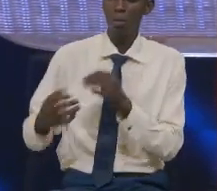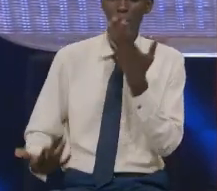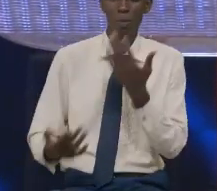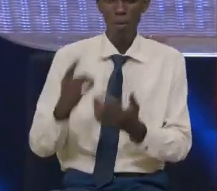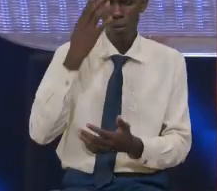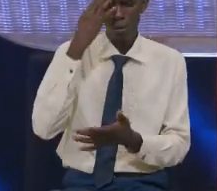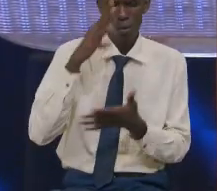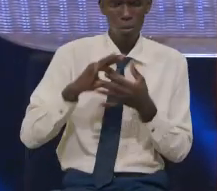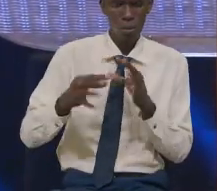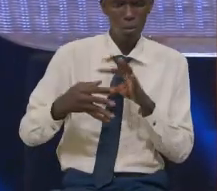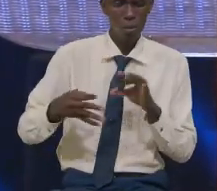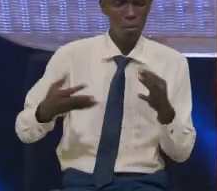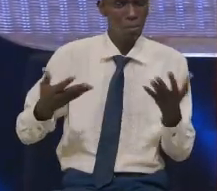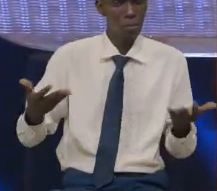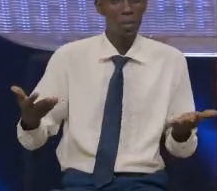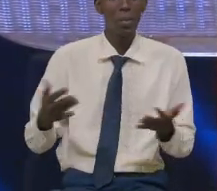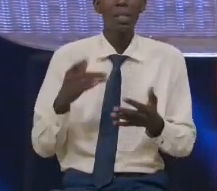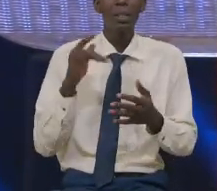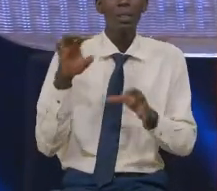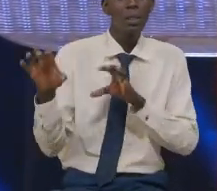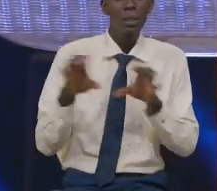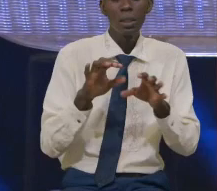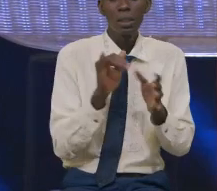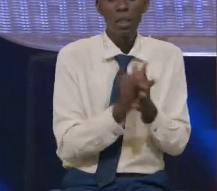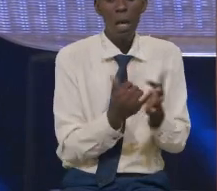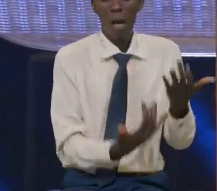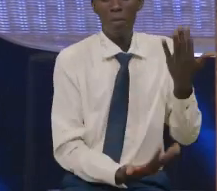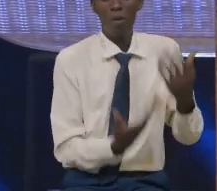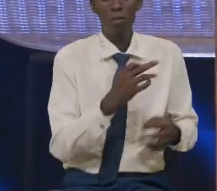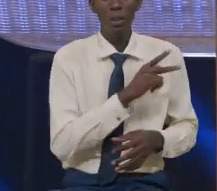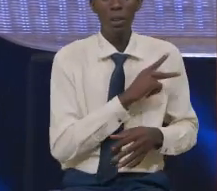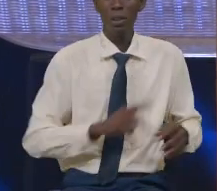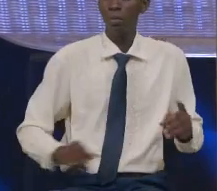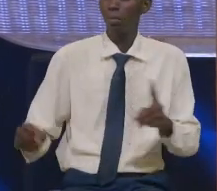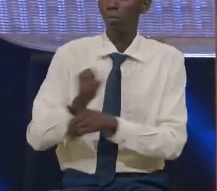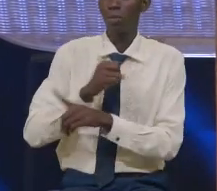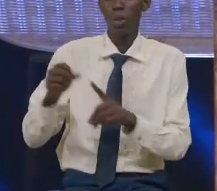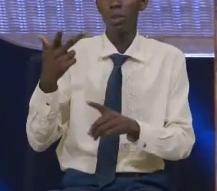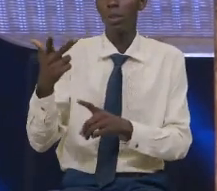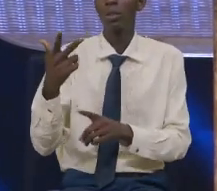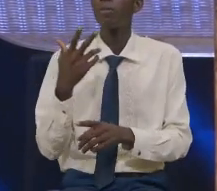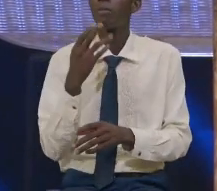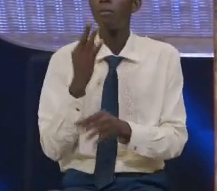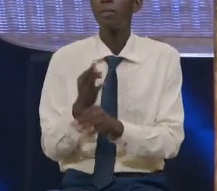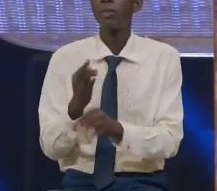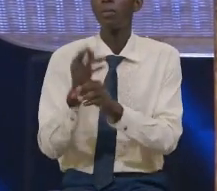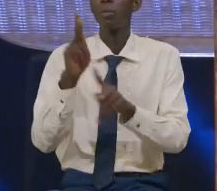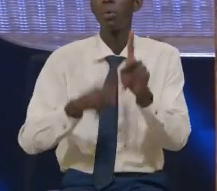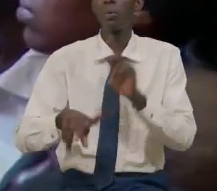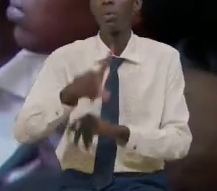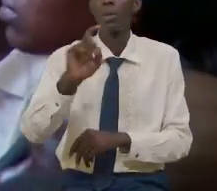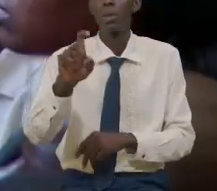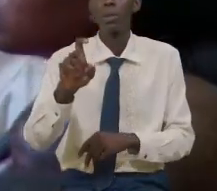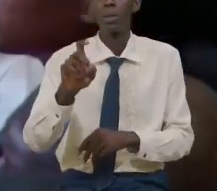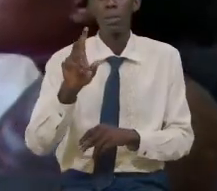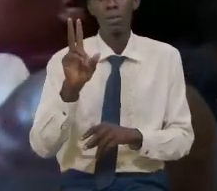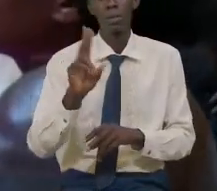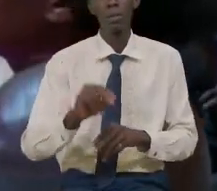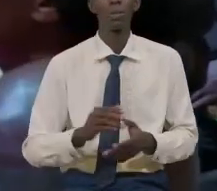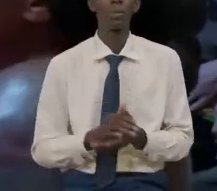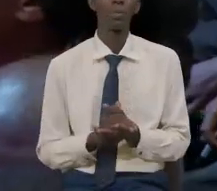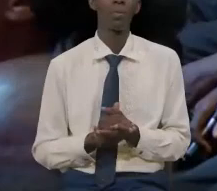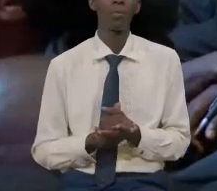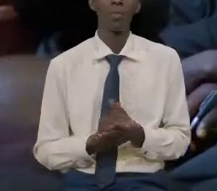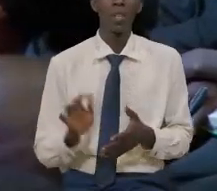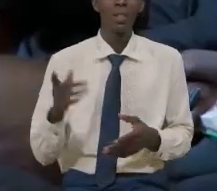Did Nebuchadnezzar's fire burn the faithful people? Tell me now. Their